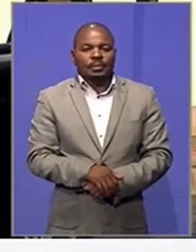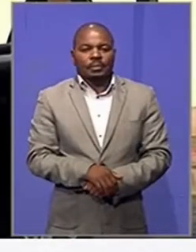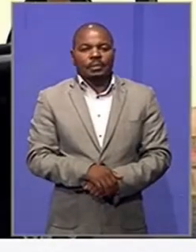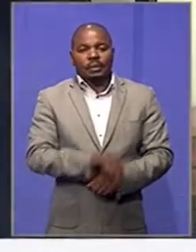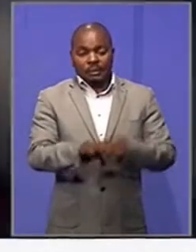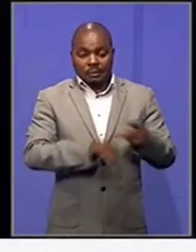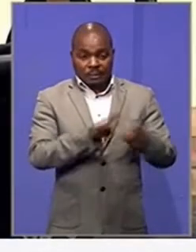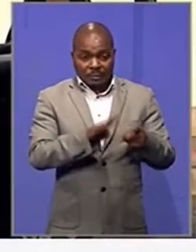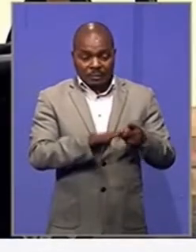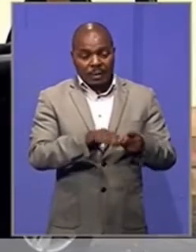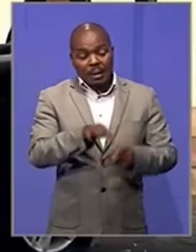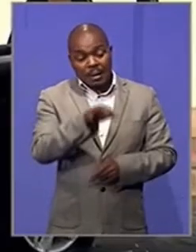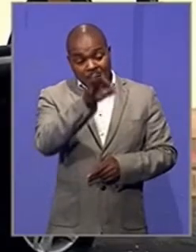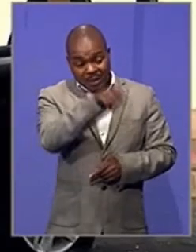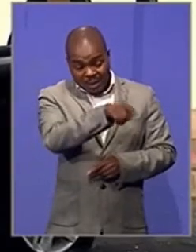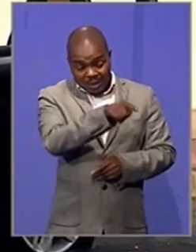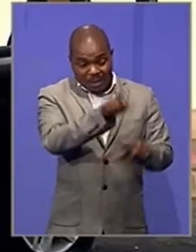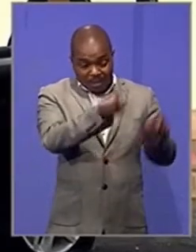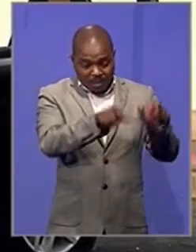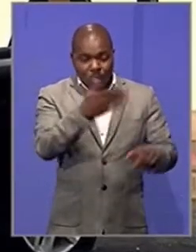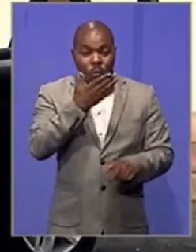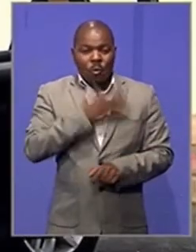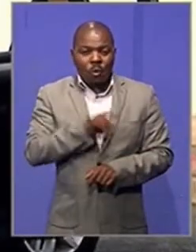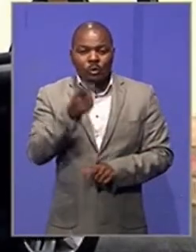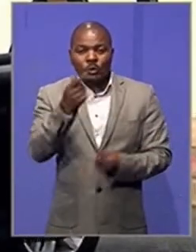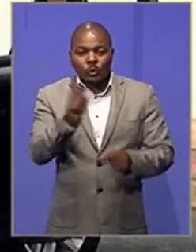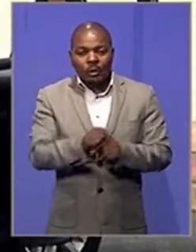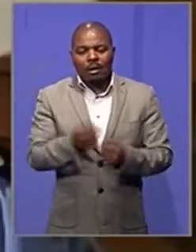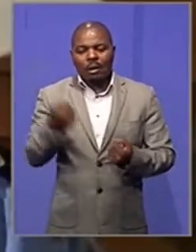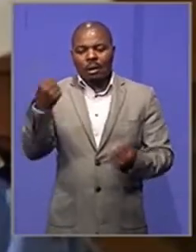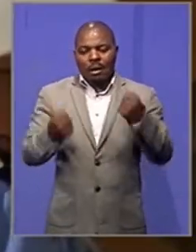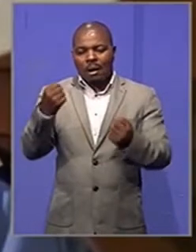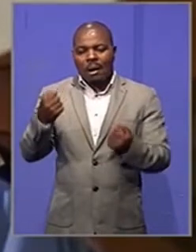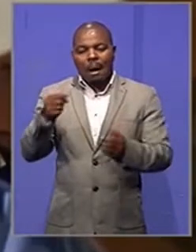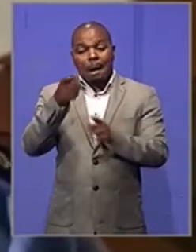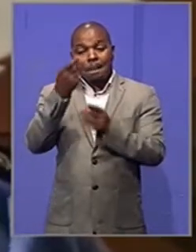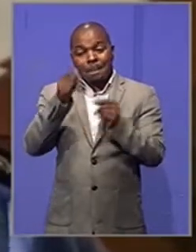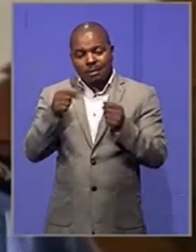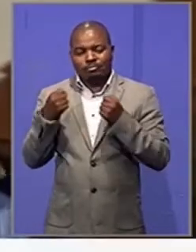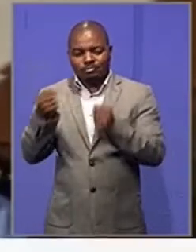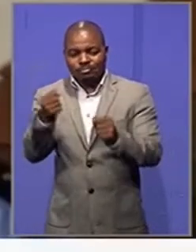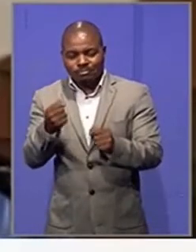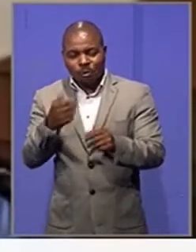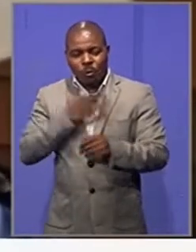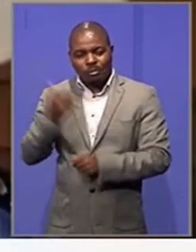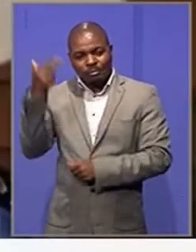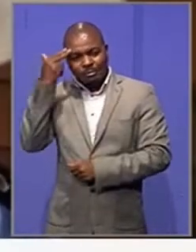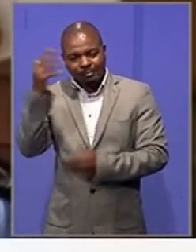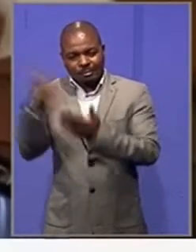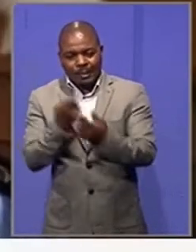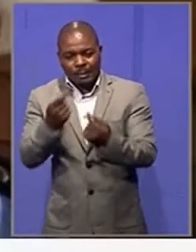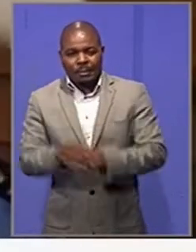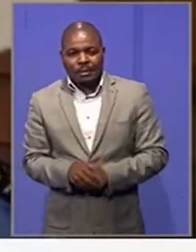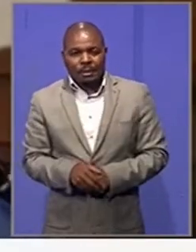seo se ne se le mo motlhaleng wa go tshwara dijanaga tseo di tsamaisang madi po. The net is closing gradually soon.